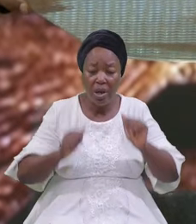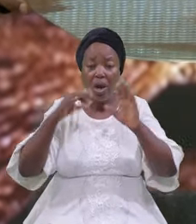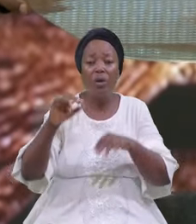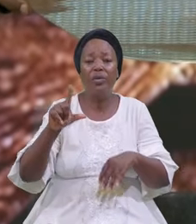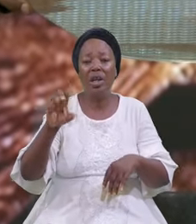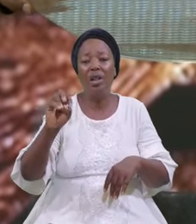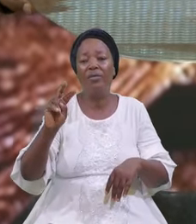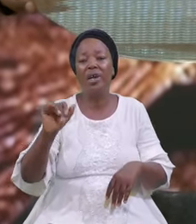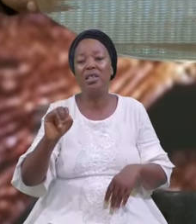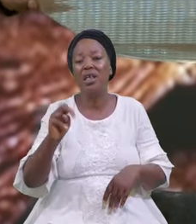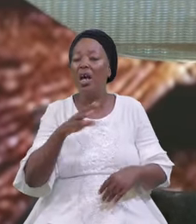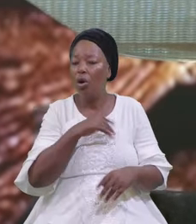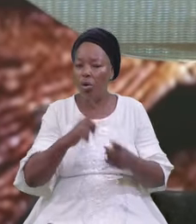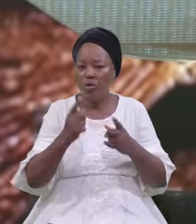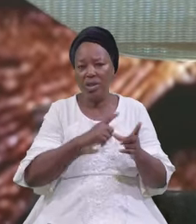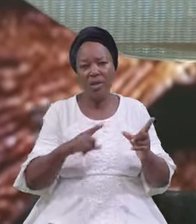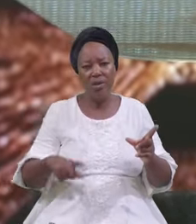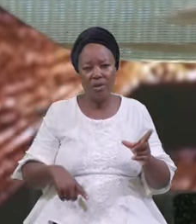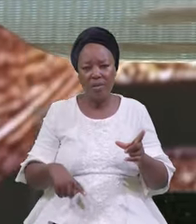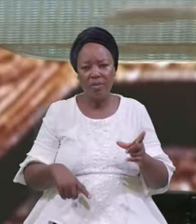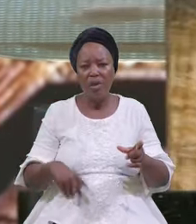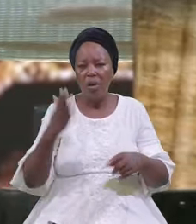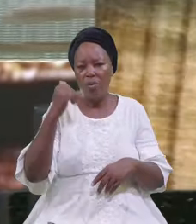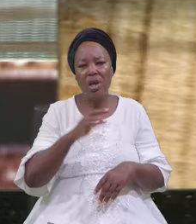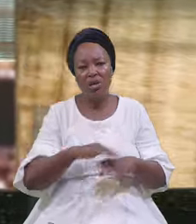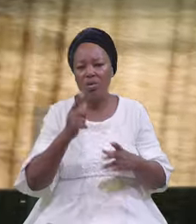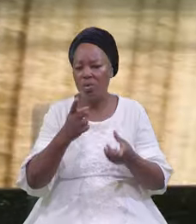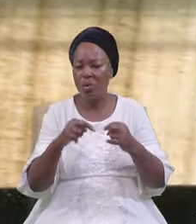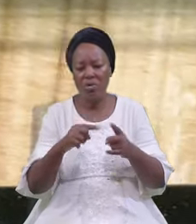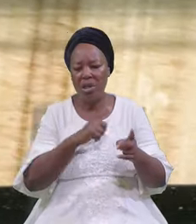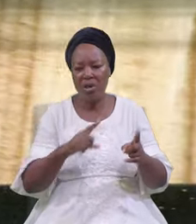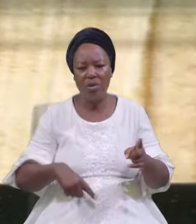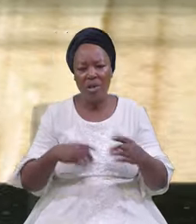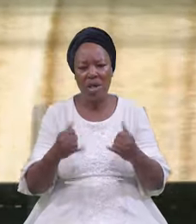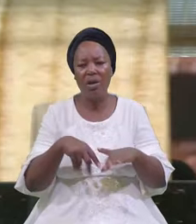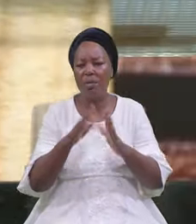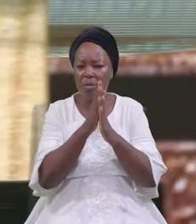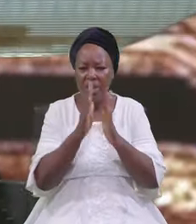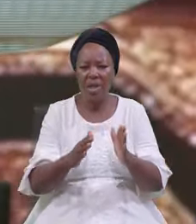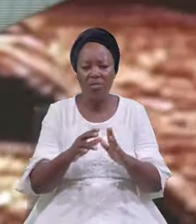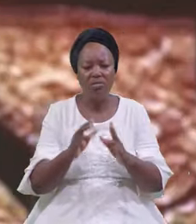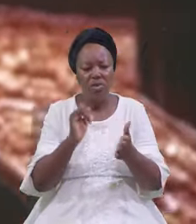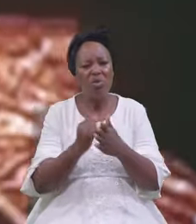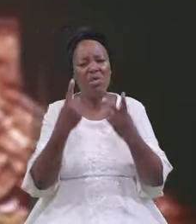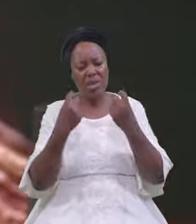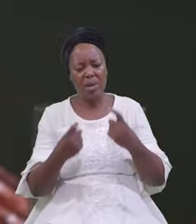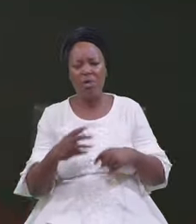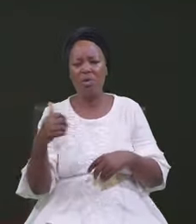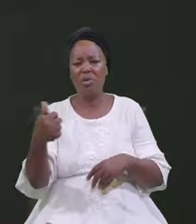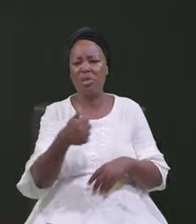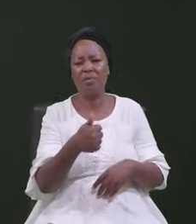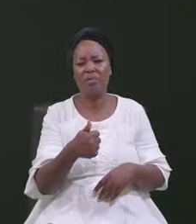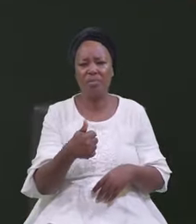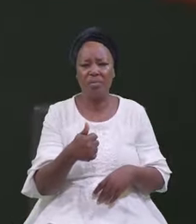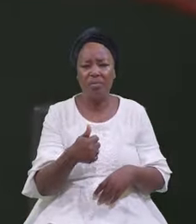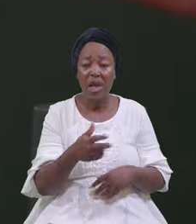the Levite unto the Lord. Why don't you come before the Lord, look at your life, and if